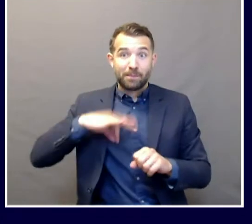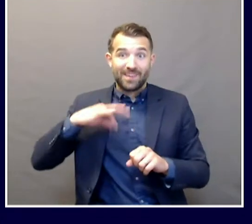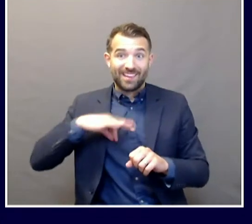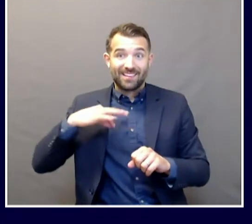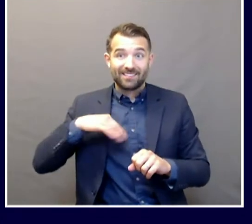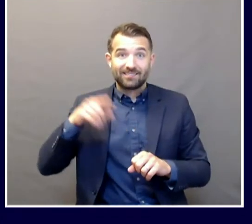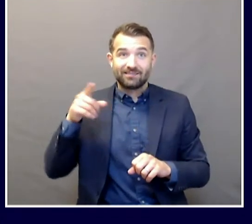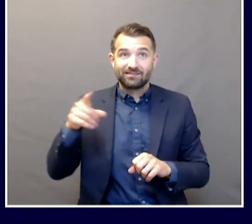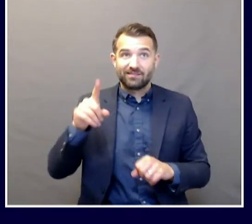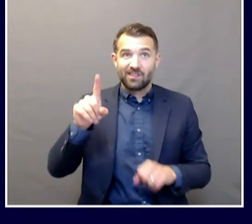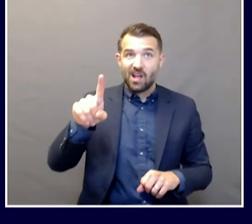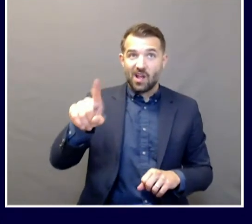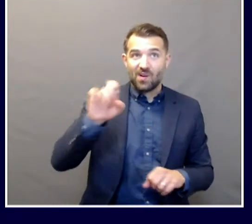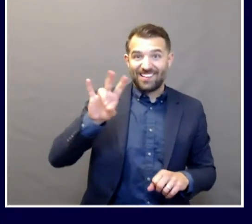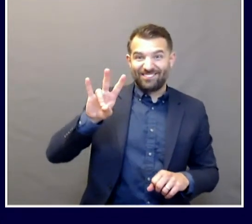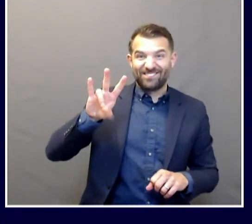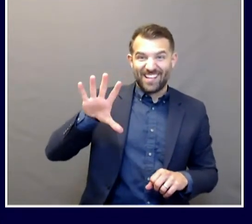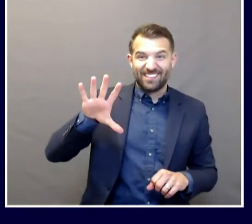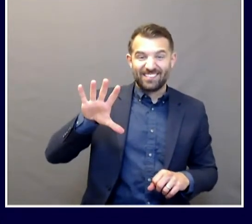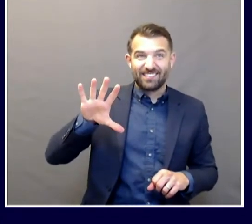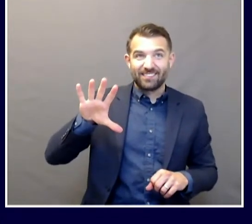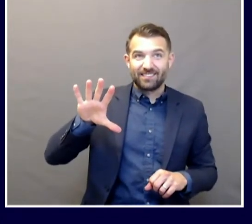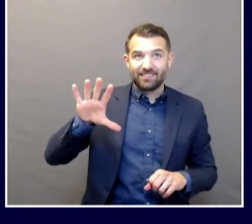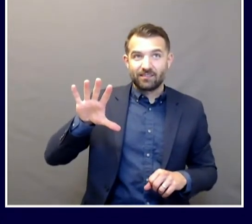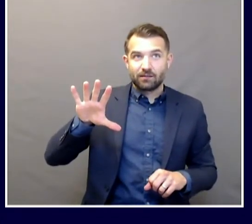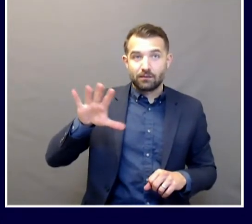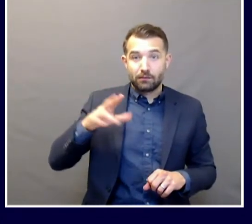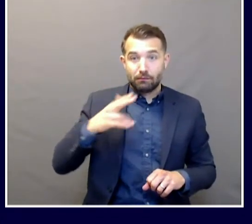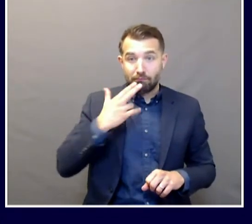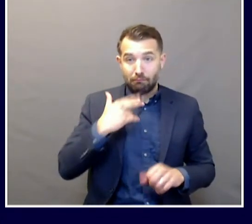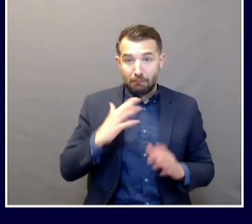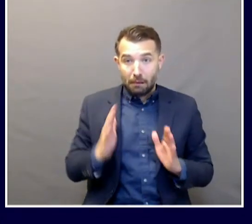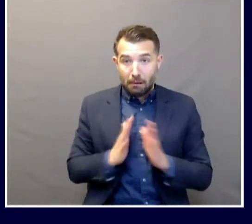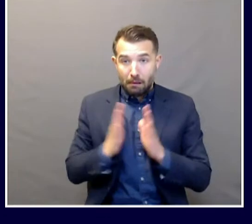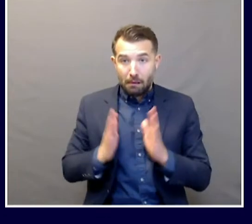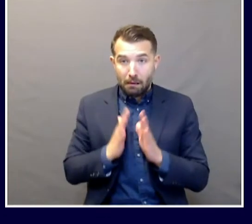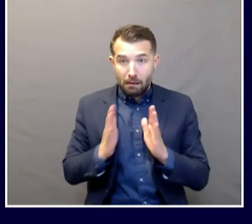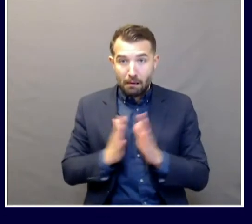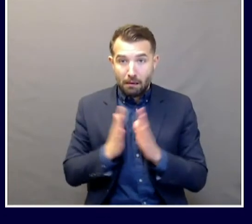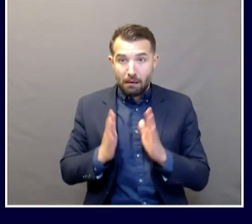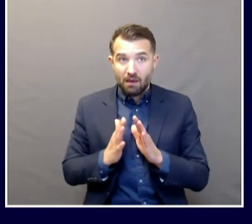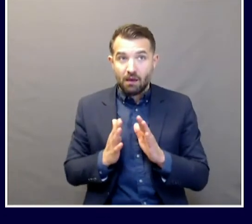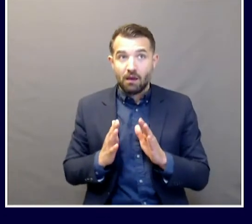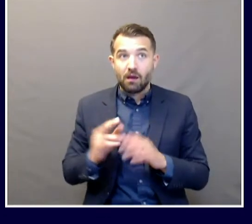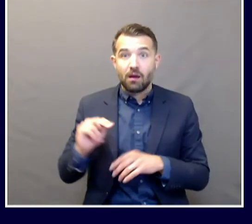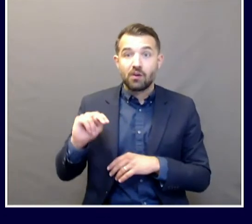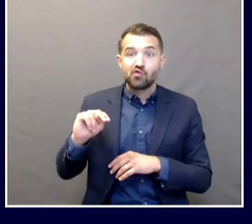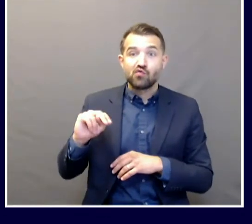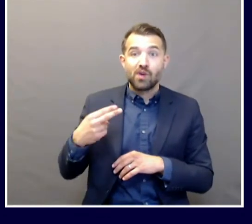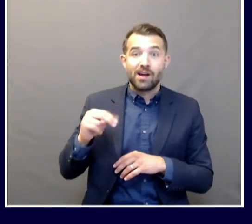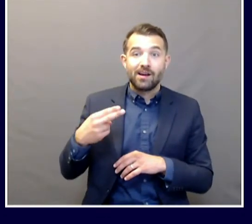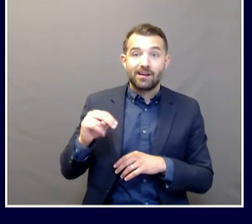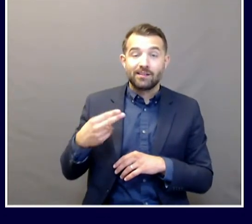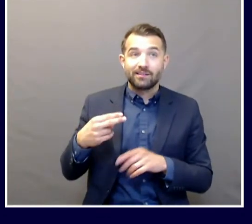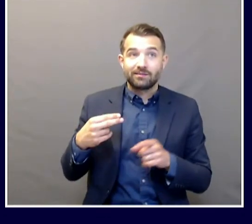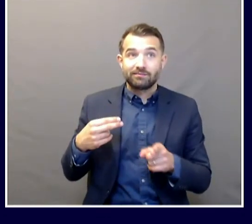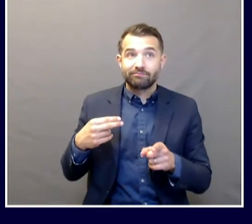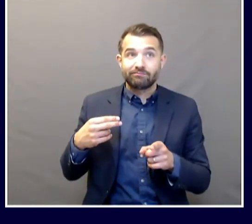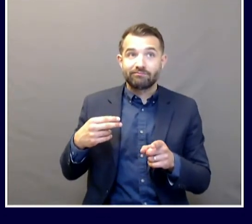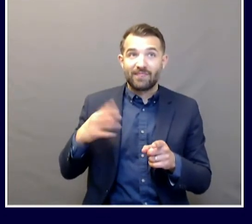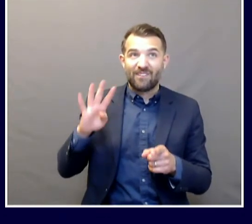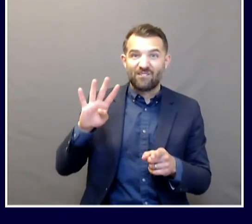2.5 times next to our closest state, which is New Hampshire, which has had 458